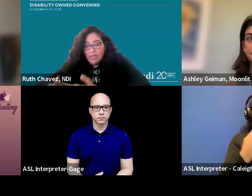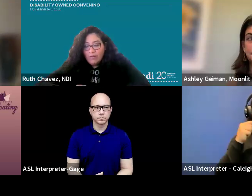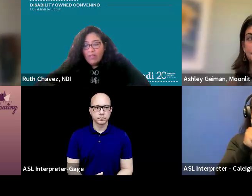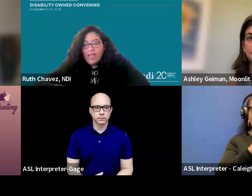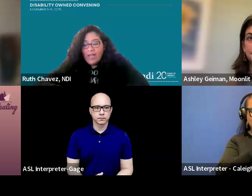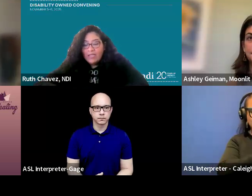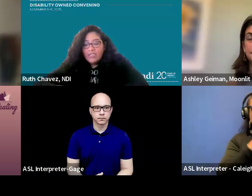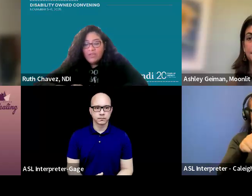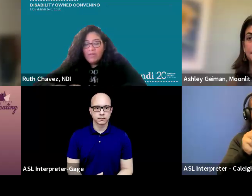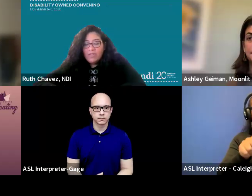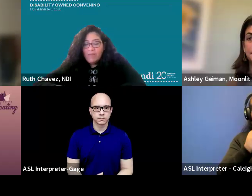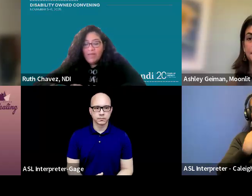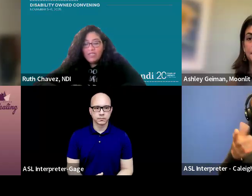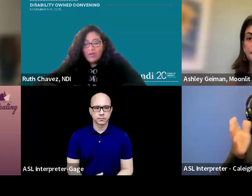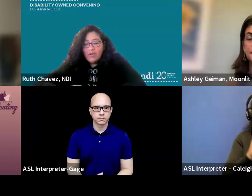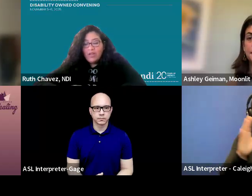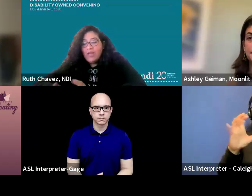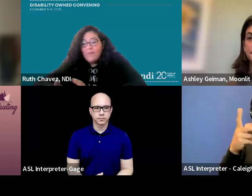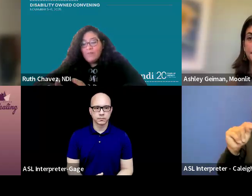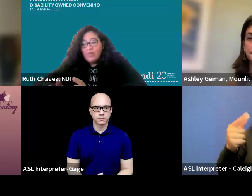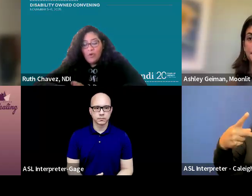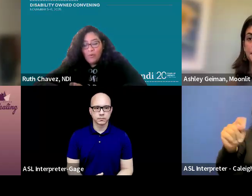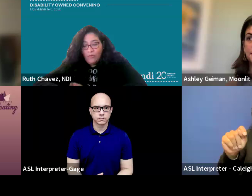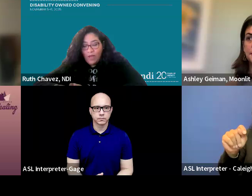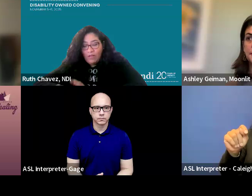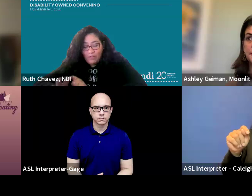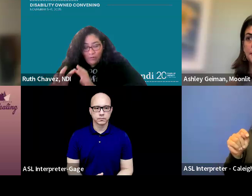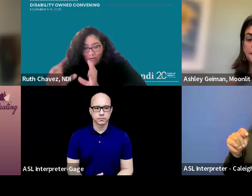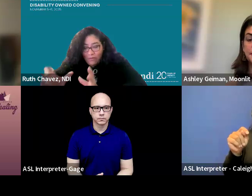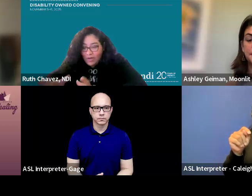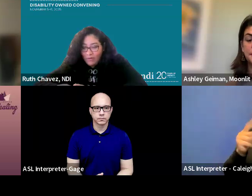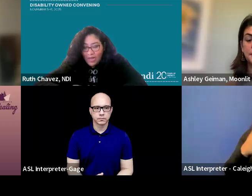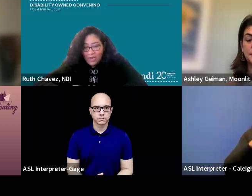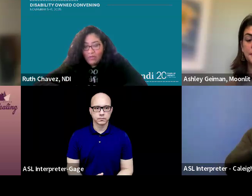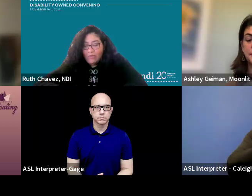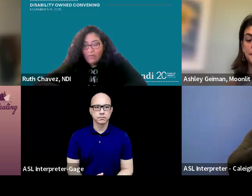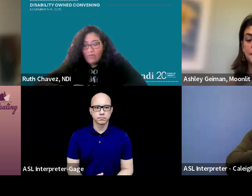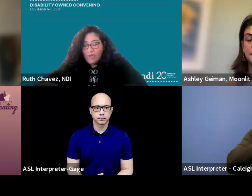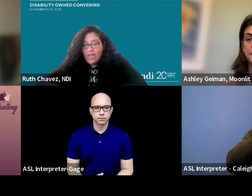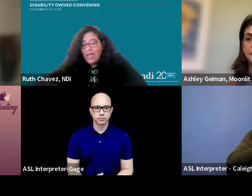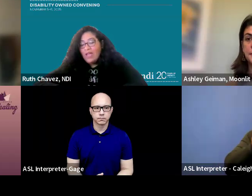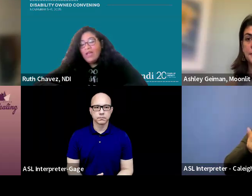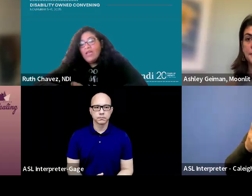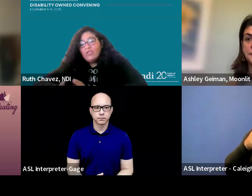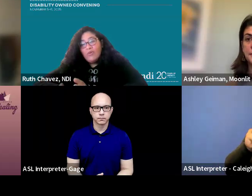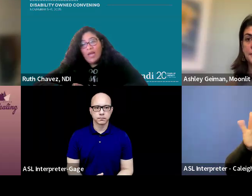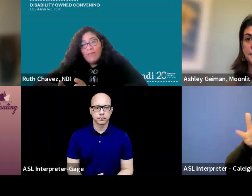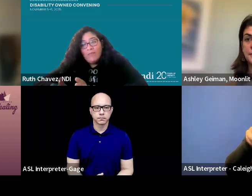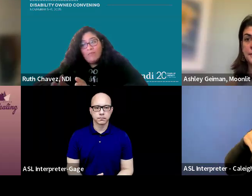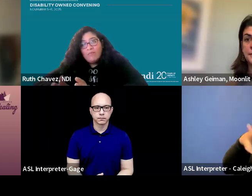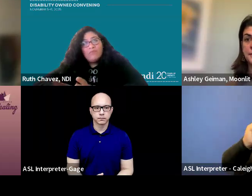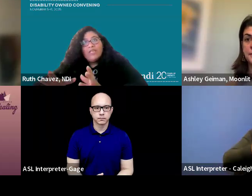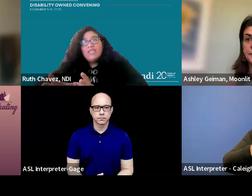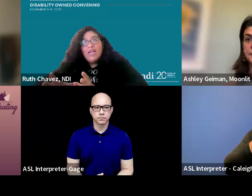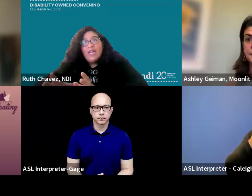can literally ask GPT based on your profile that you have already created through AI to